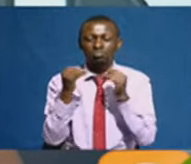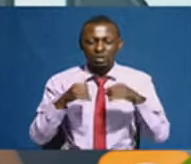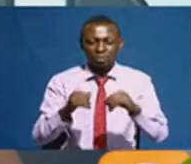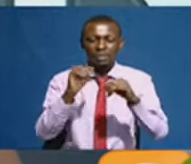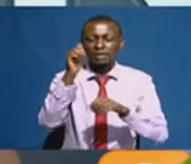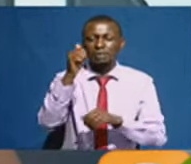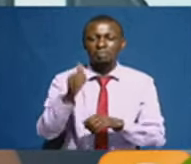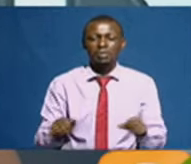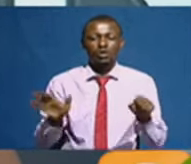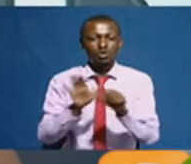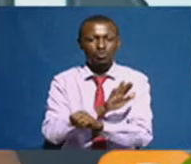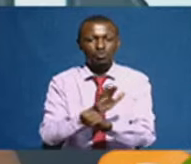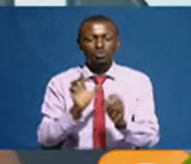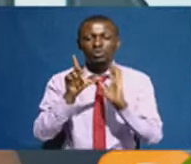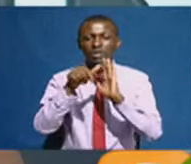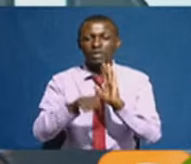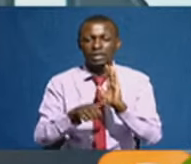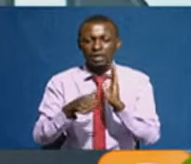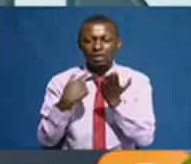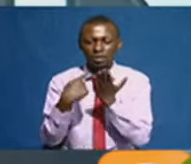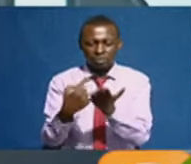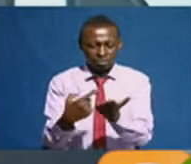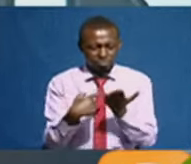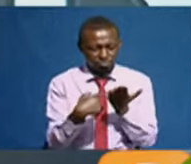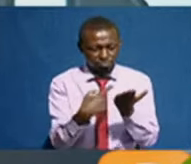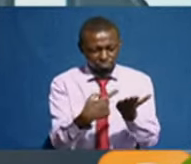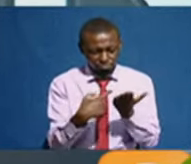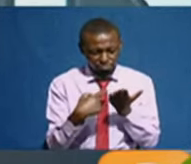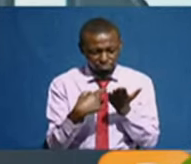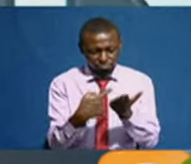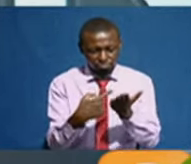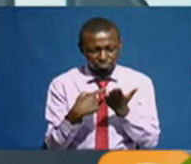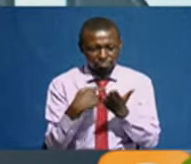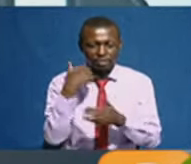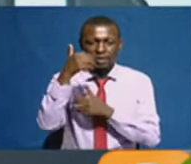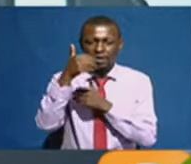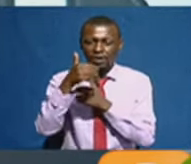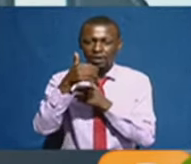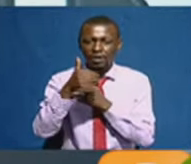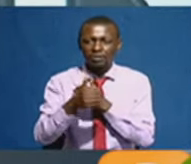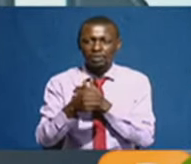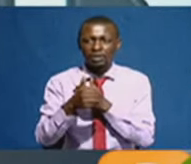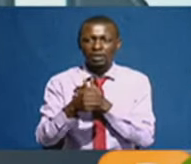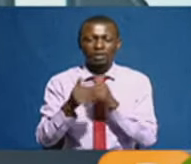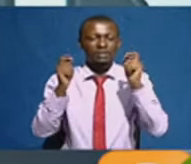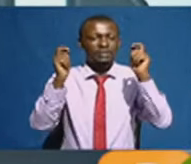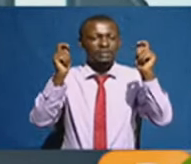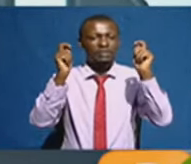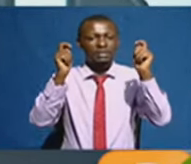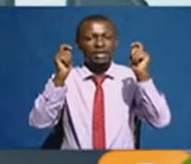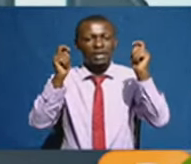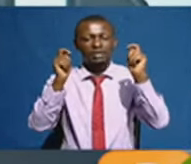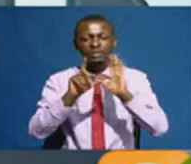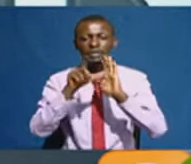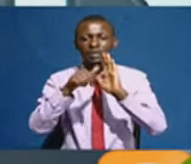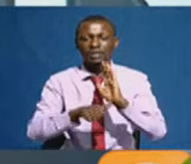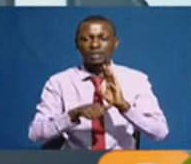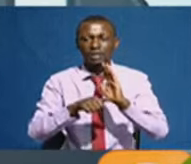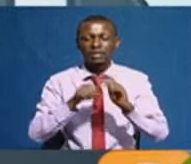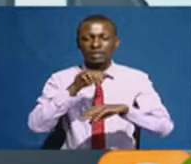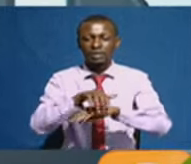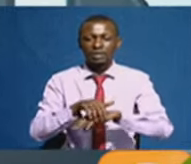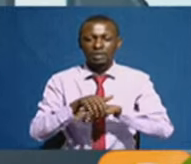they went back to the negotiating table after, you know, the protracted strike, and then came up with this CBA. And